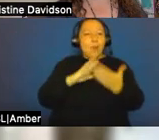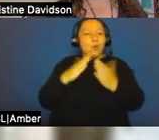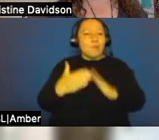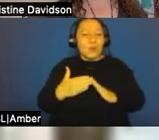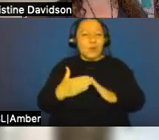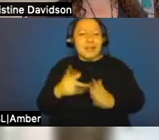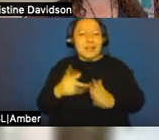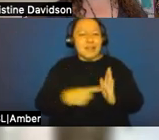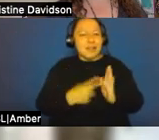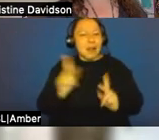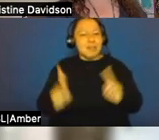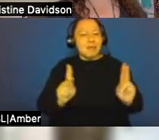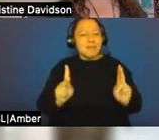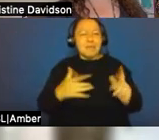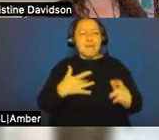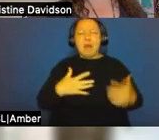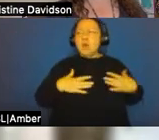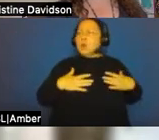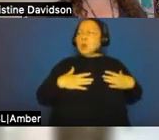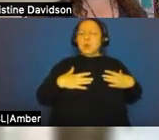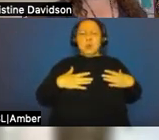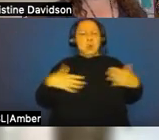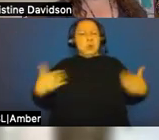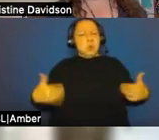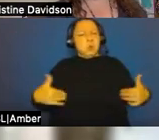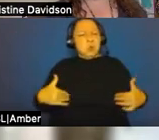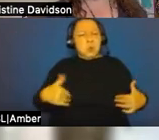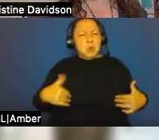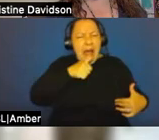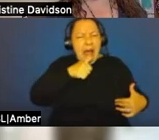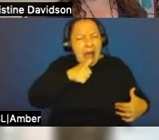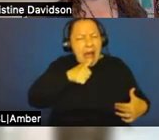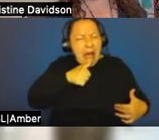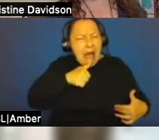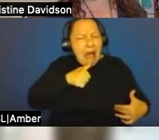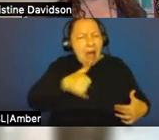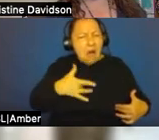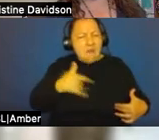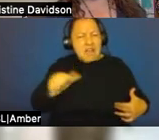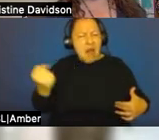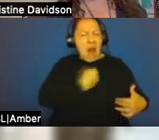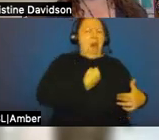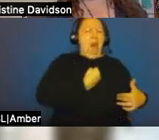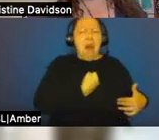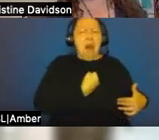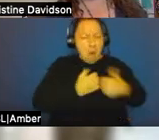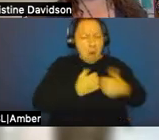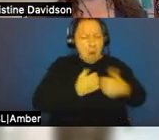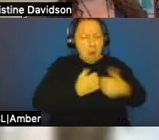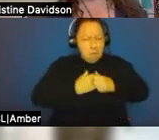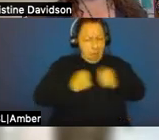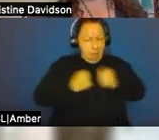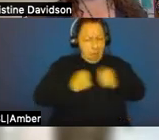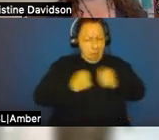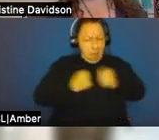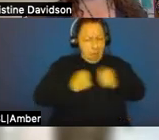feel like a sore has been opened, or it is like an ulcer inside of our spirit.